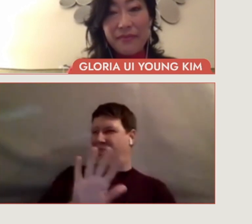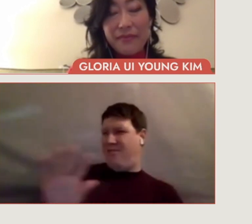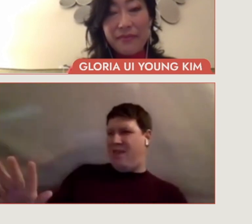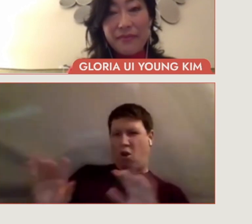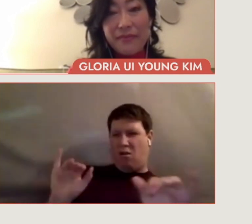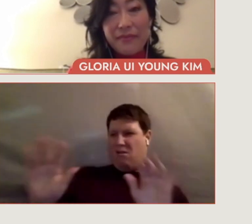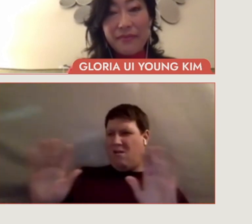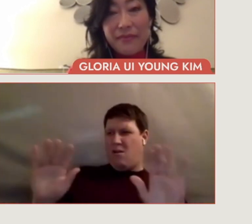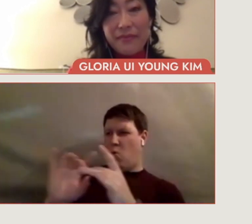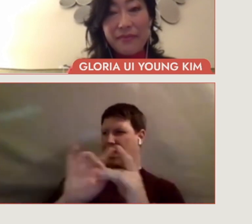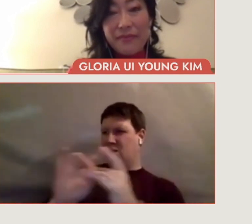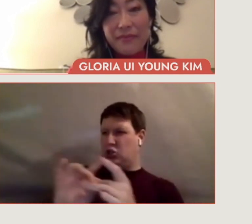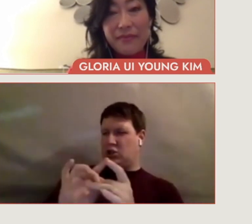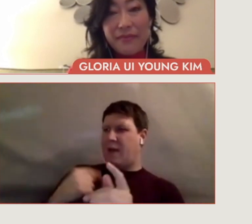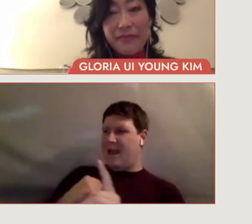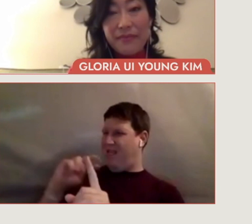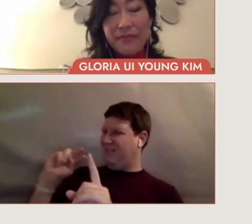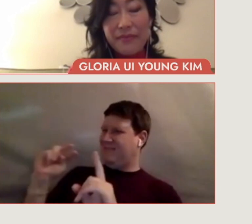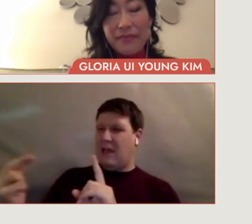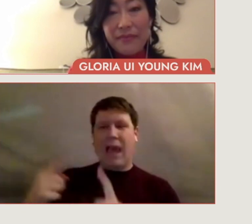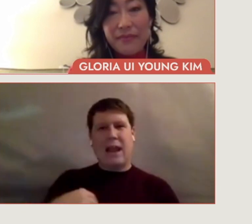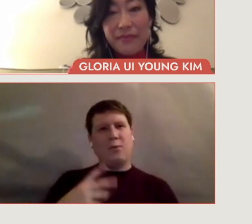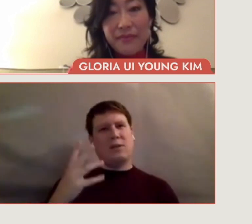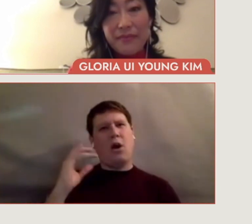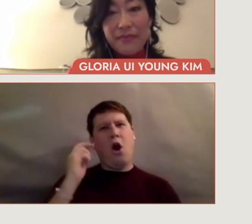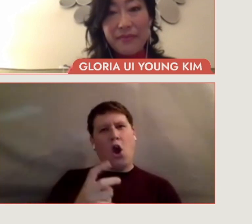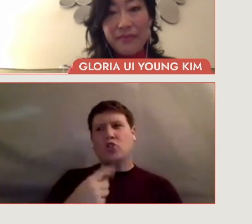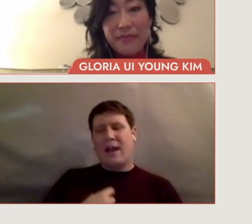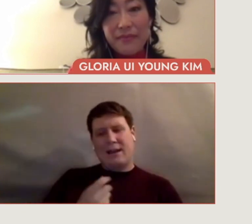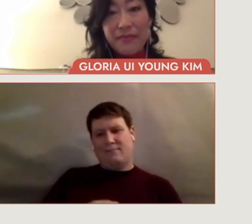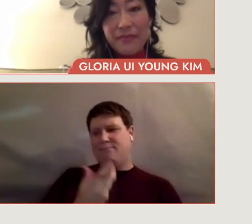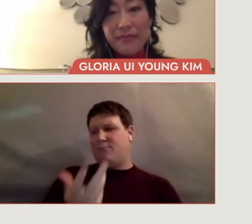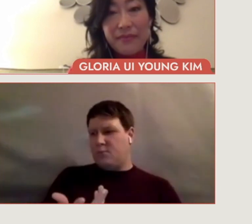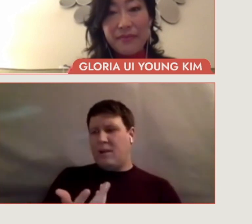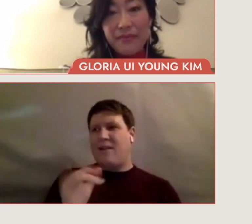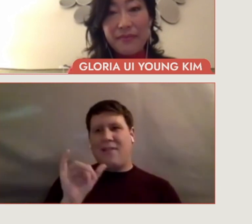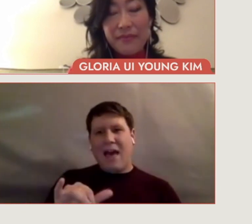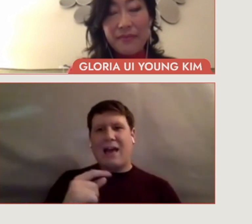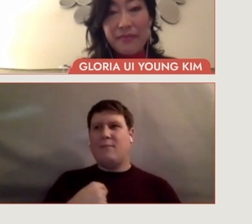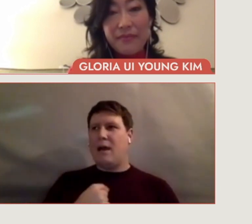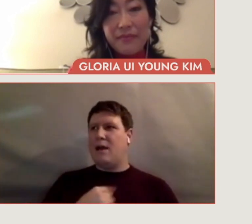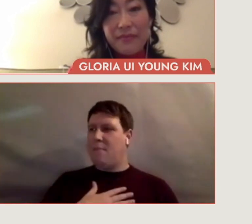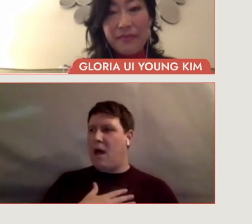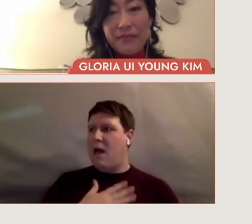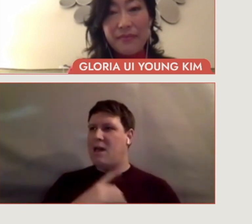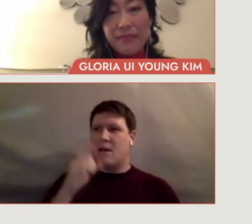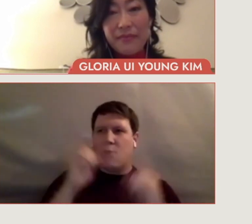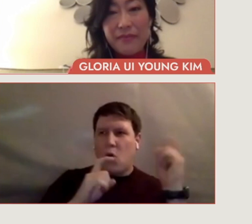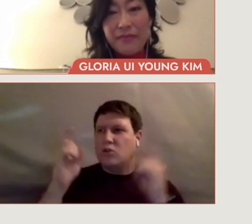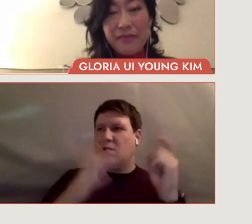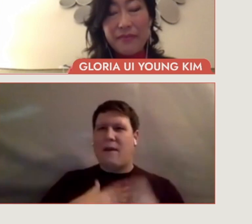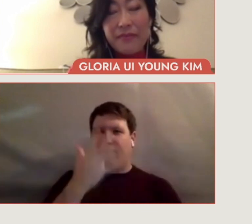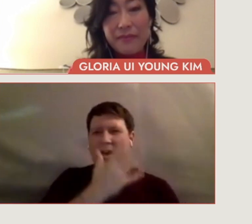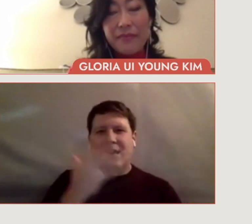really like project that somehow, like either with my emotions or with my face. I had to really like